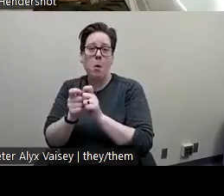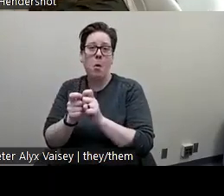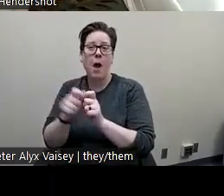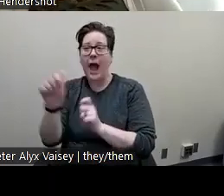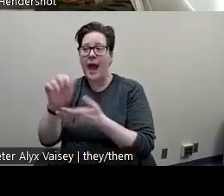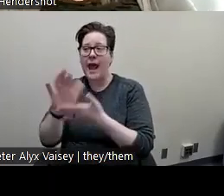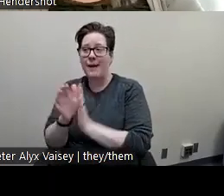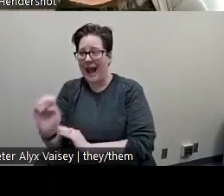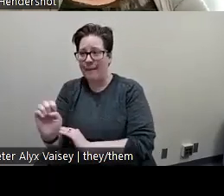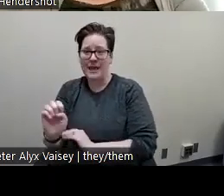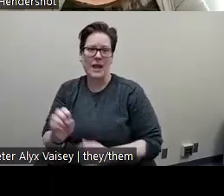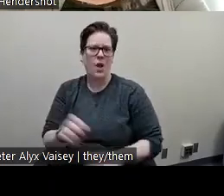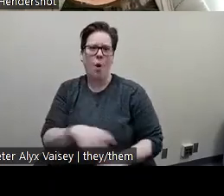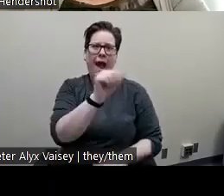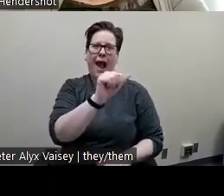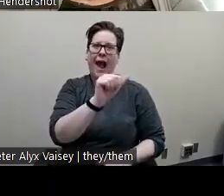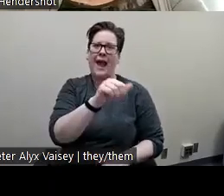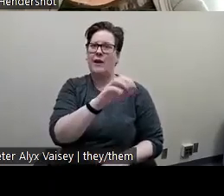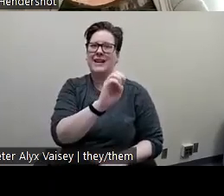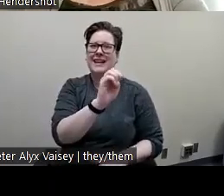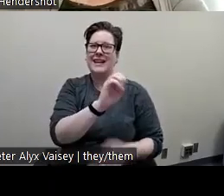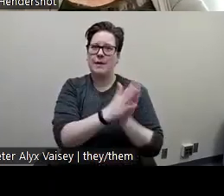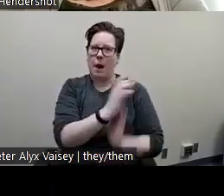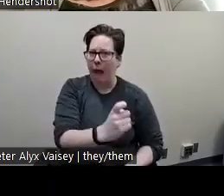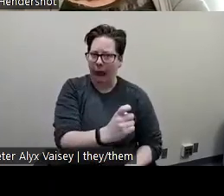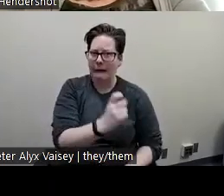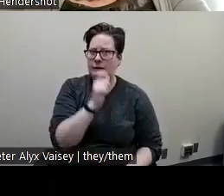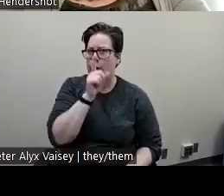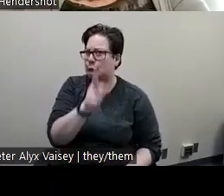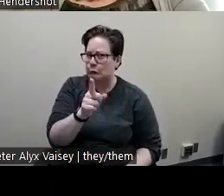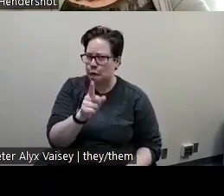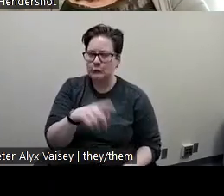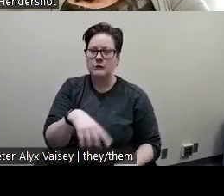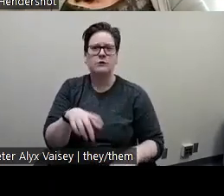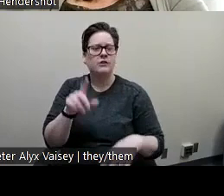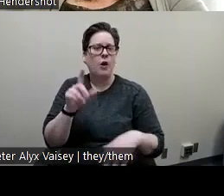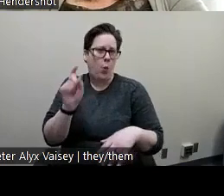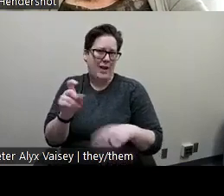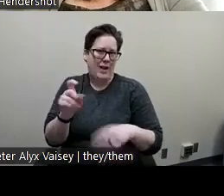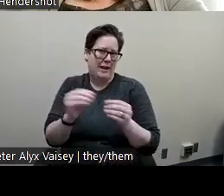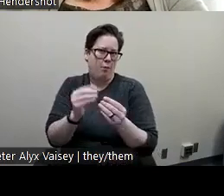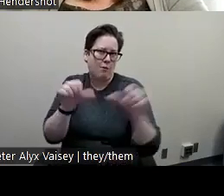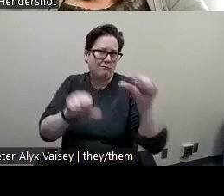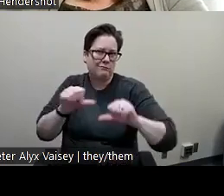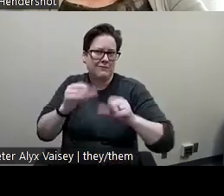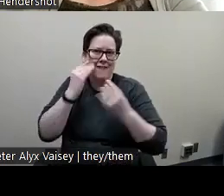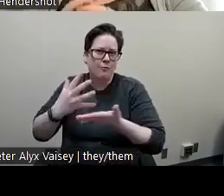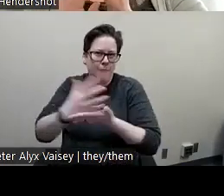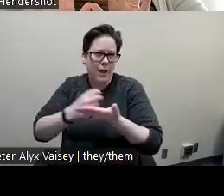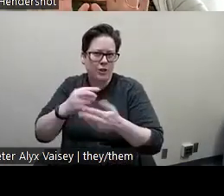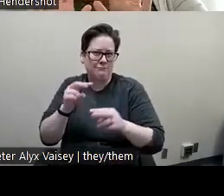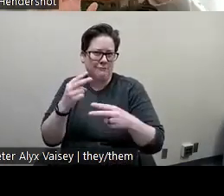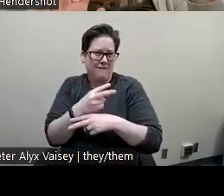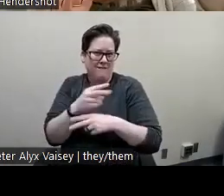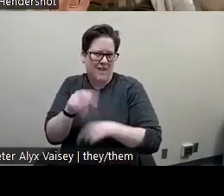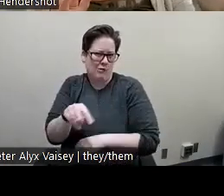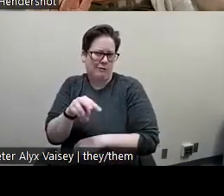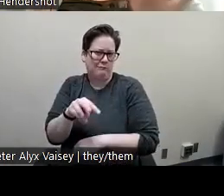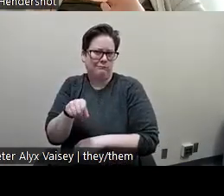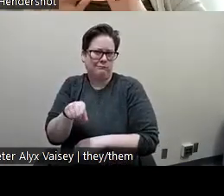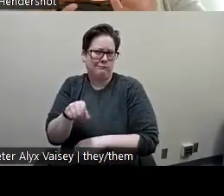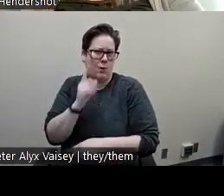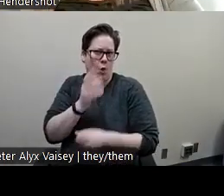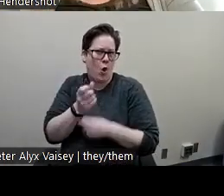GRXY. So more research and data collection is needed to understand that change. And for now, we treat it as though it's nothing and the